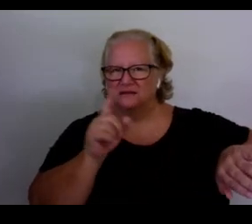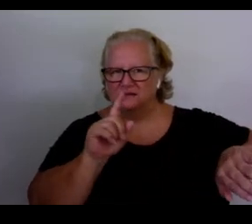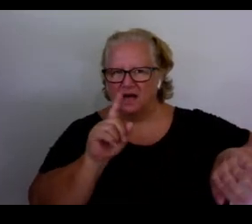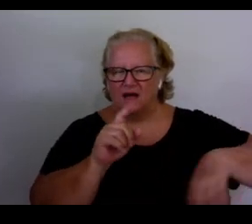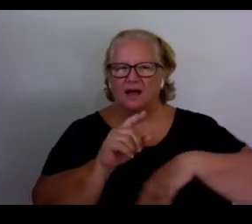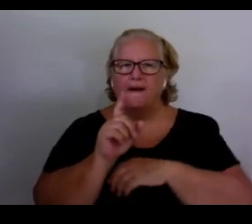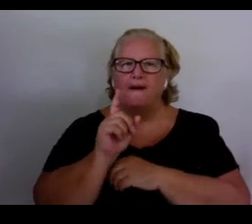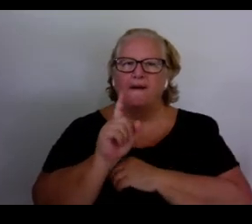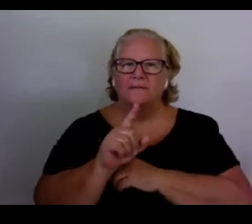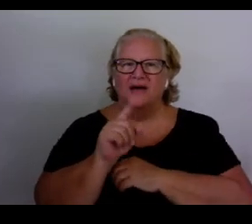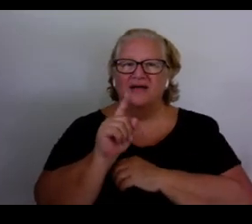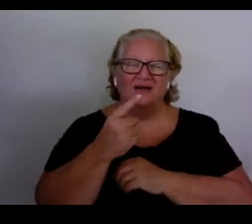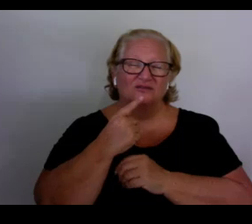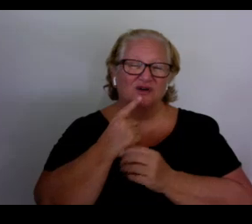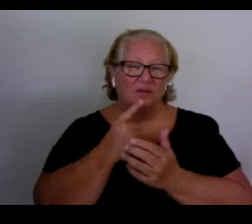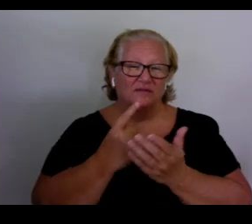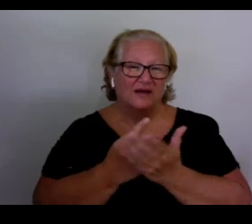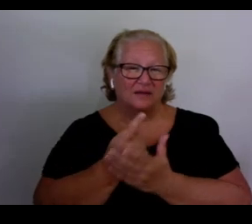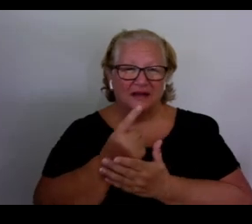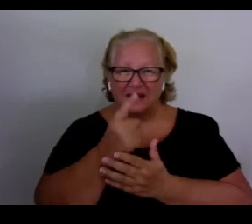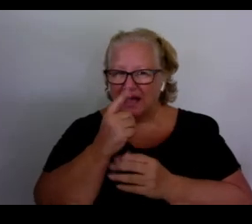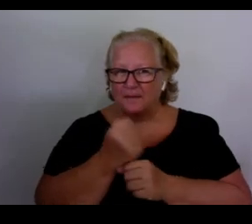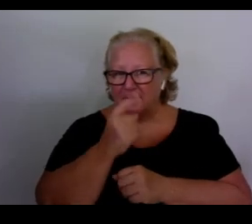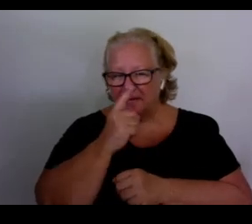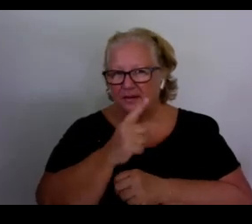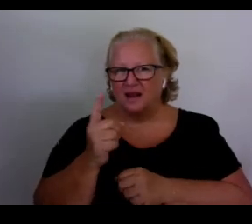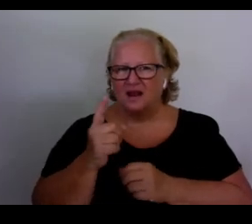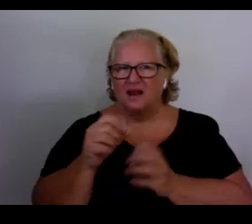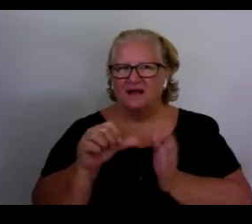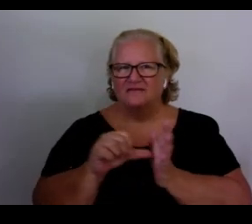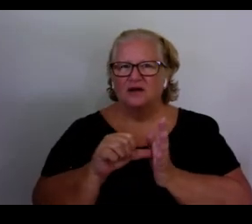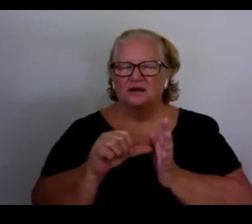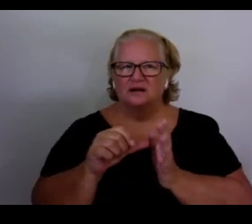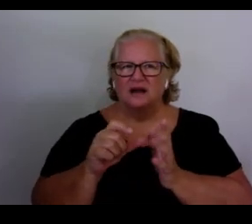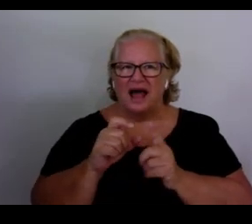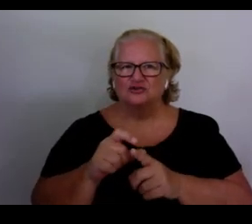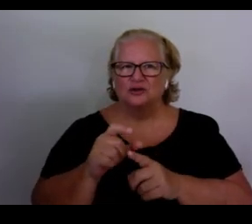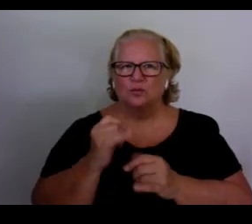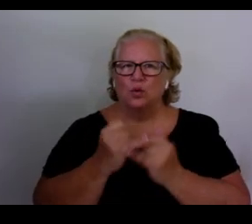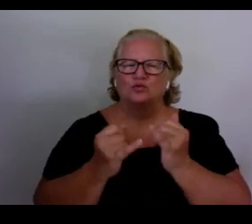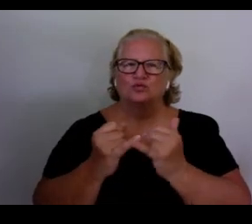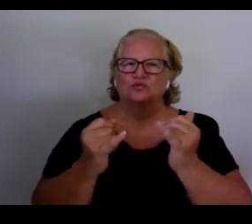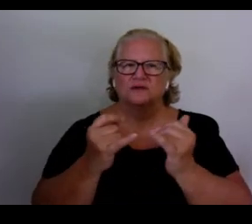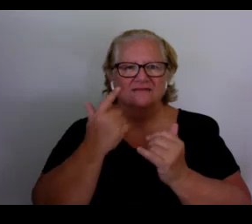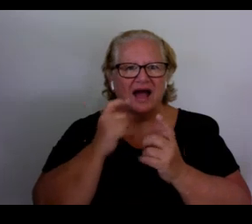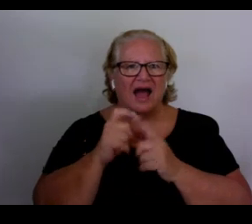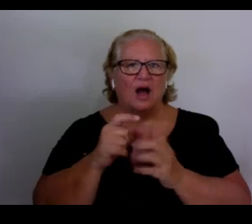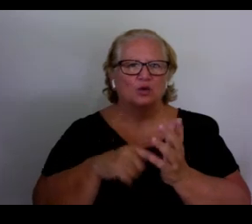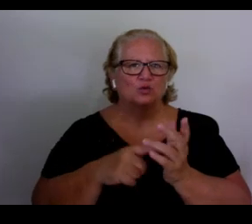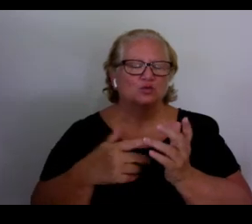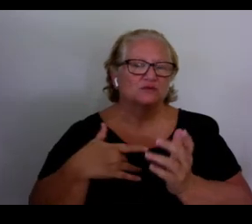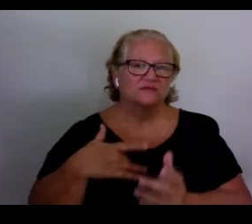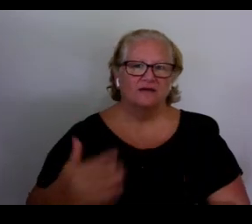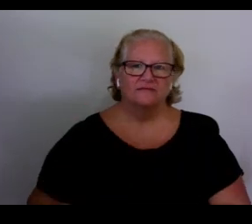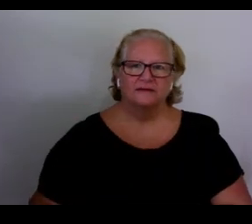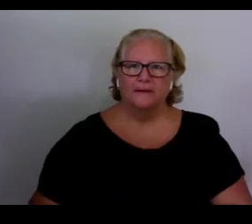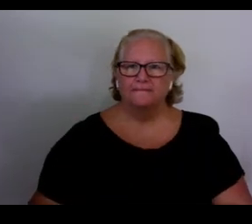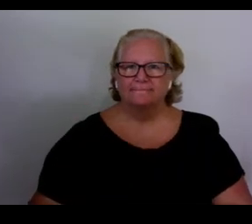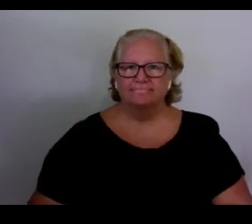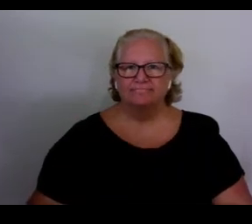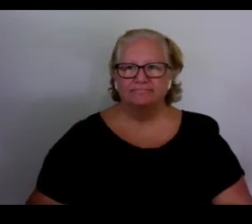that sort of activity does contribute to people being in financial hardship and finding it a really hard way to survive. Yes,